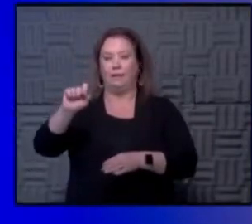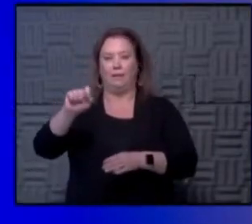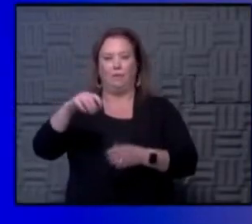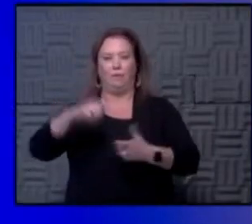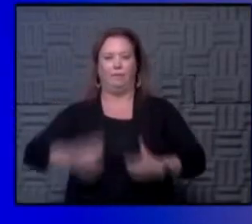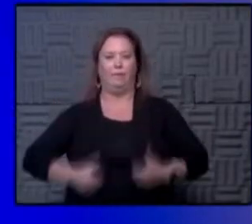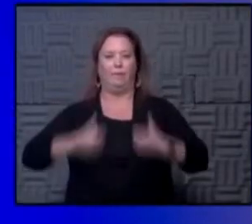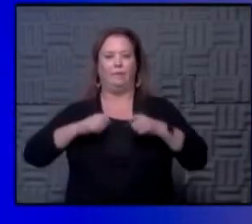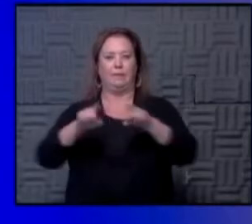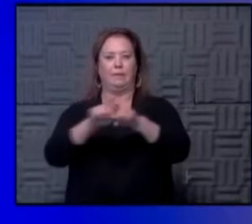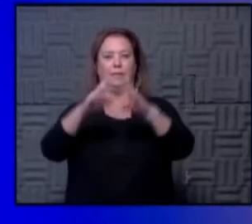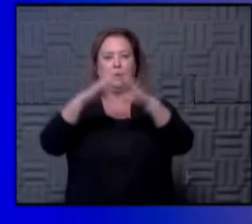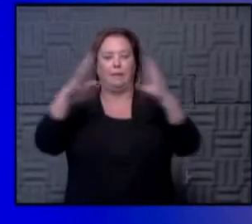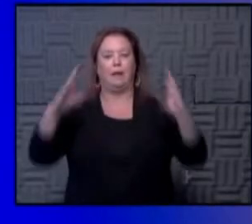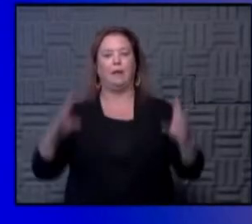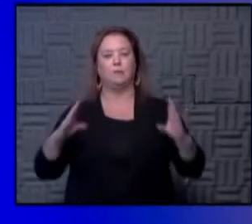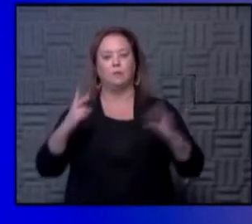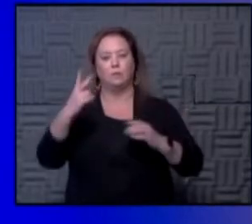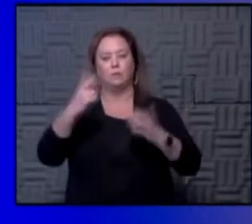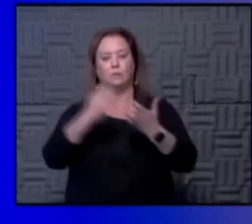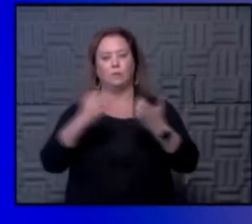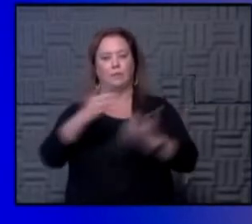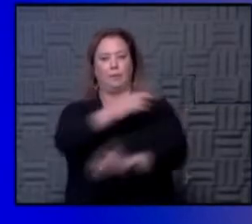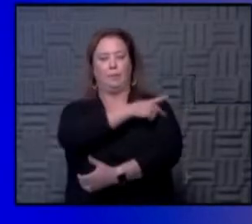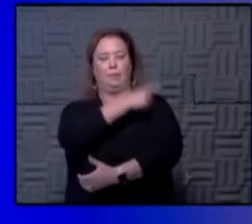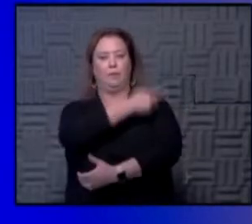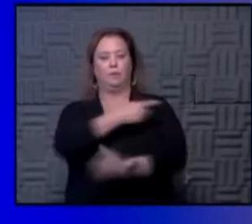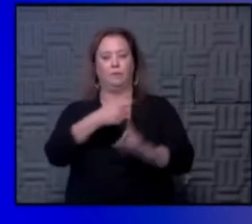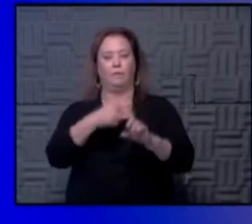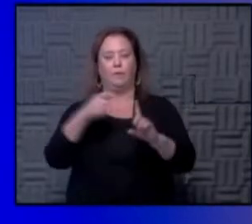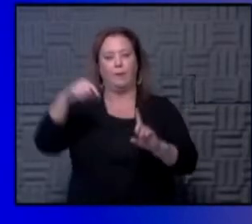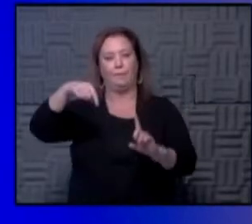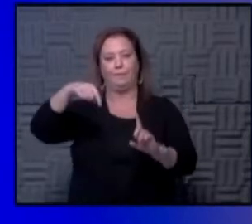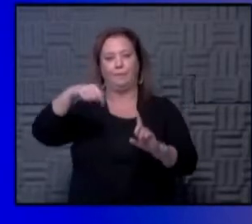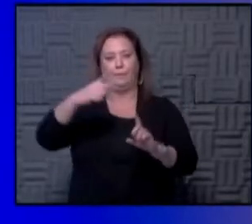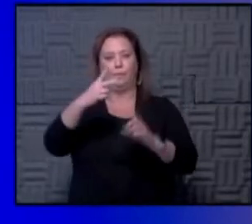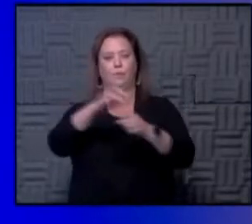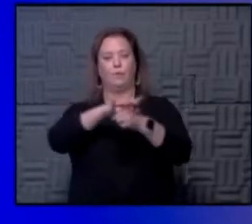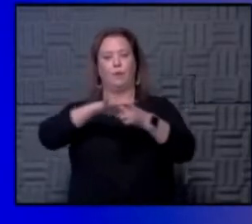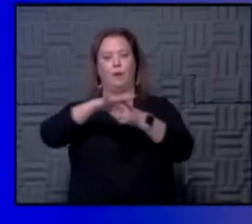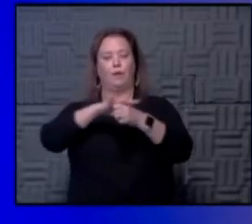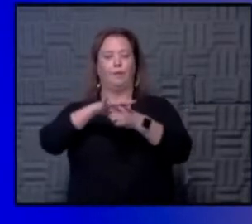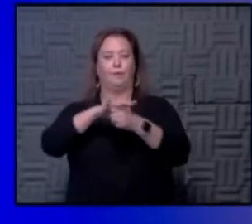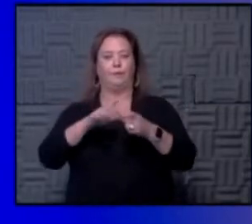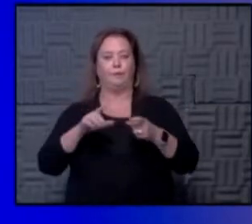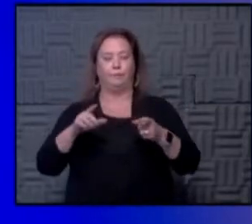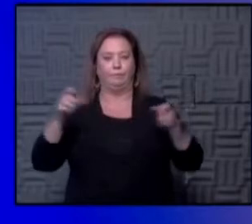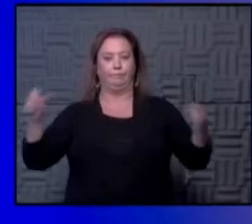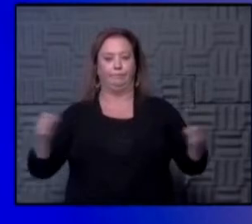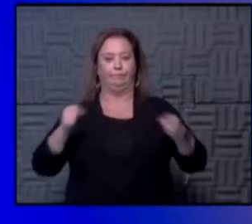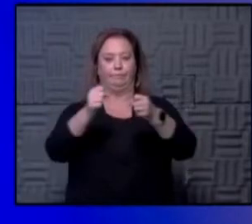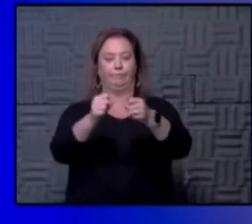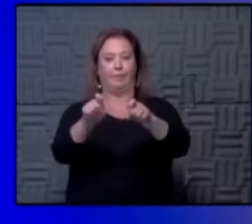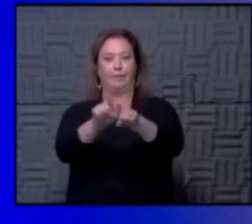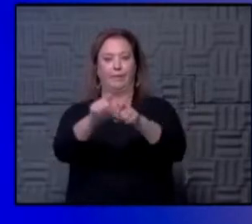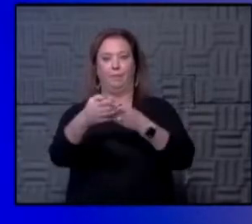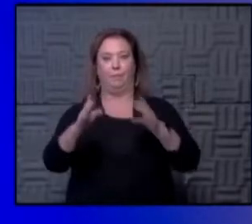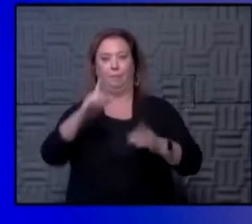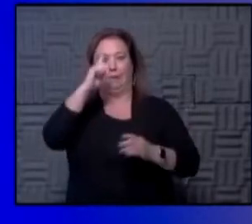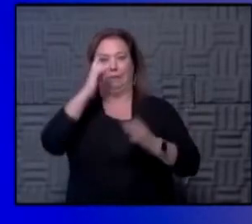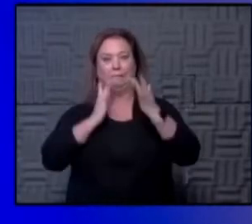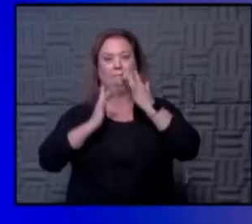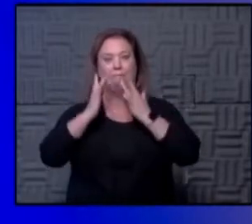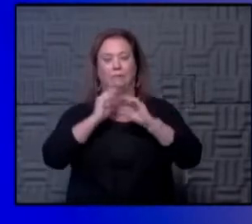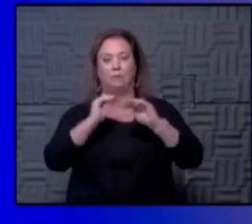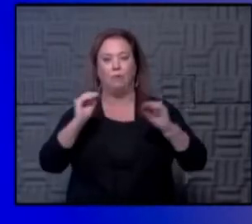household, it should be fine. Now, if these are two separate patients from, just two areas who are admitted and we need to put them in a room because we have no other